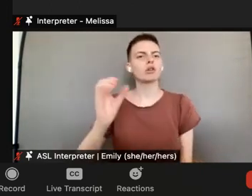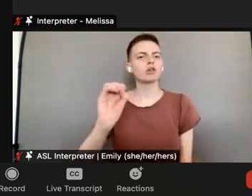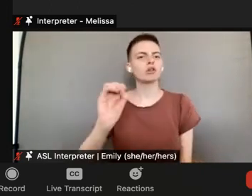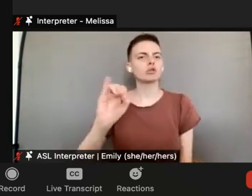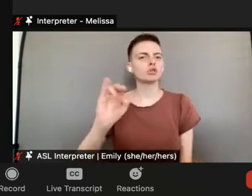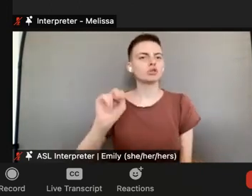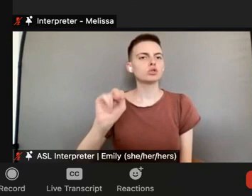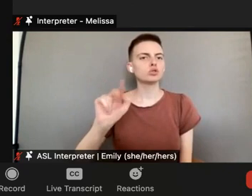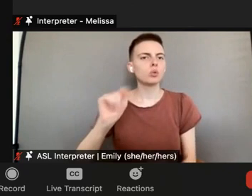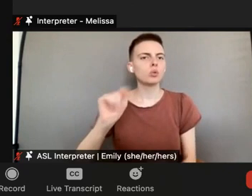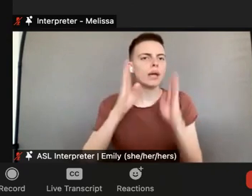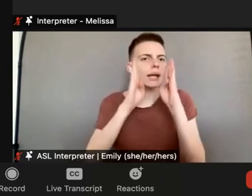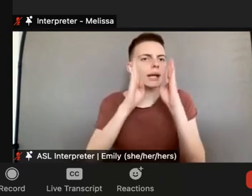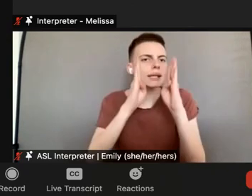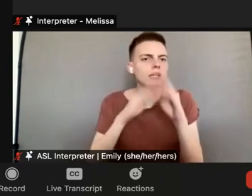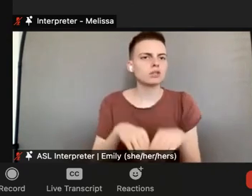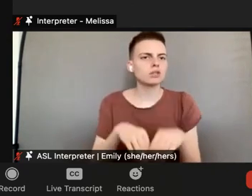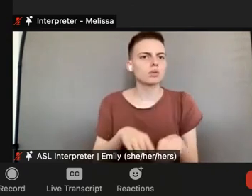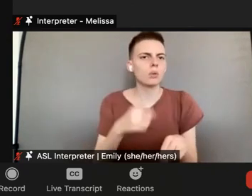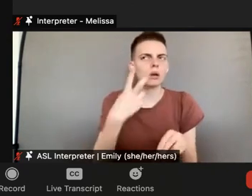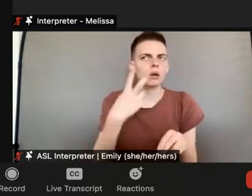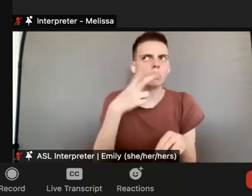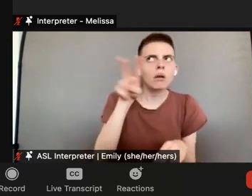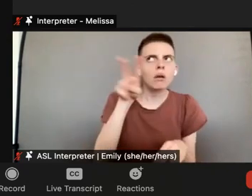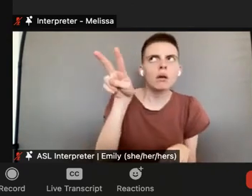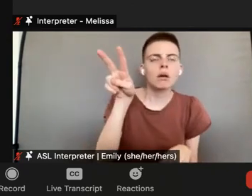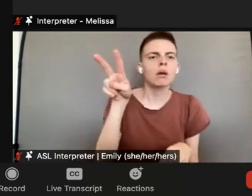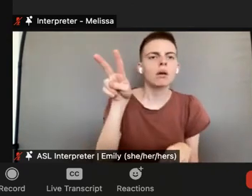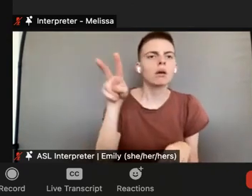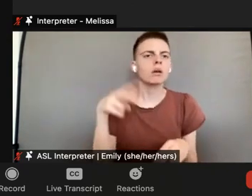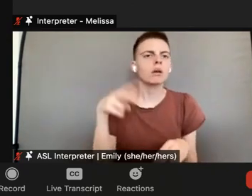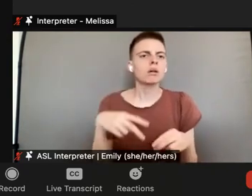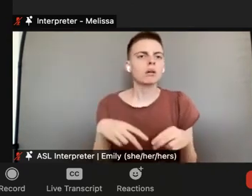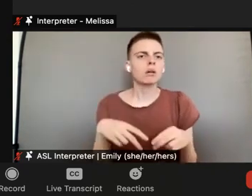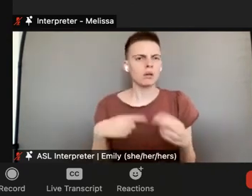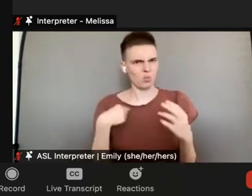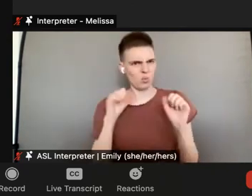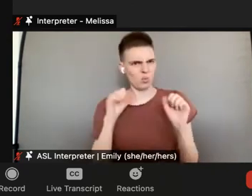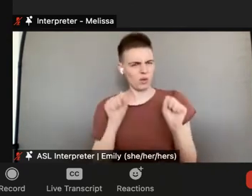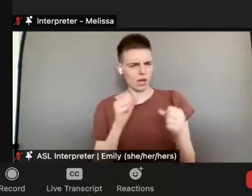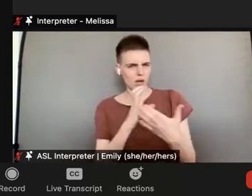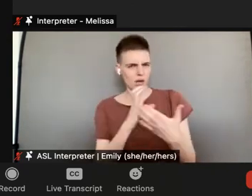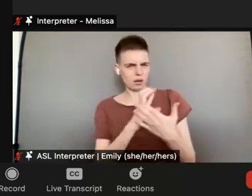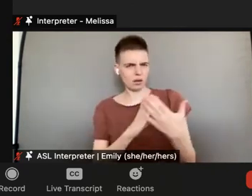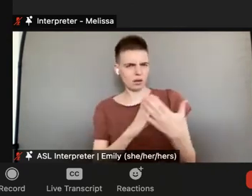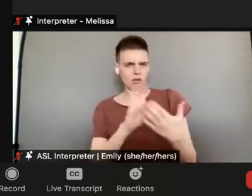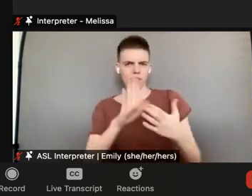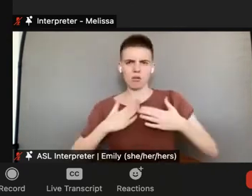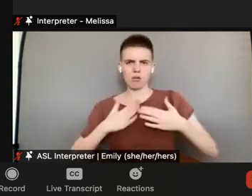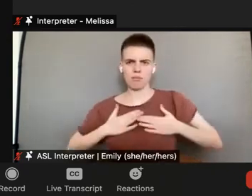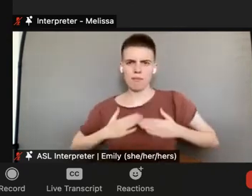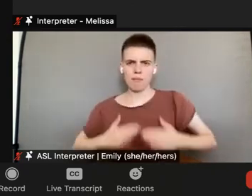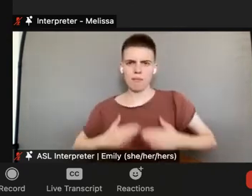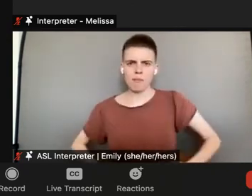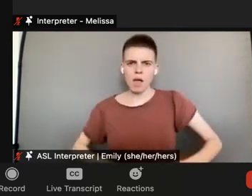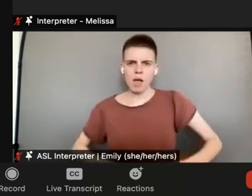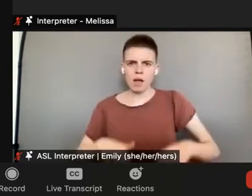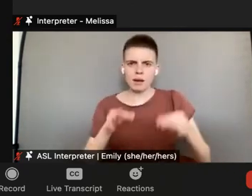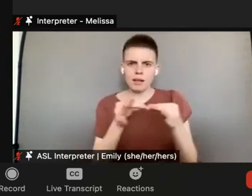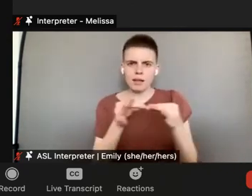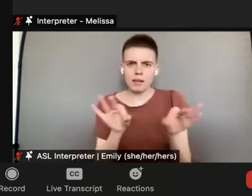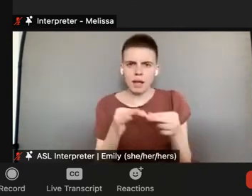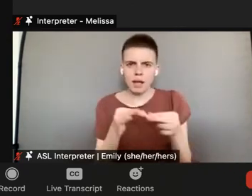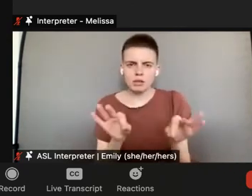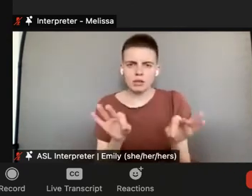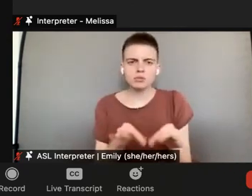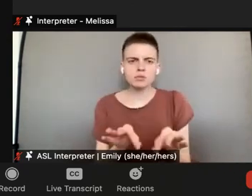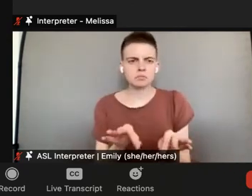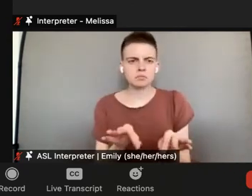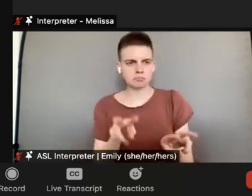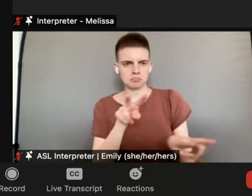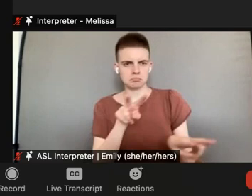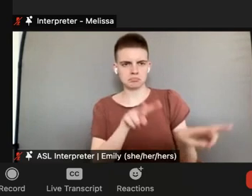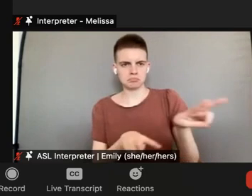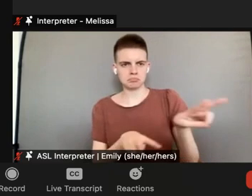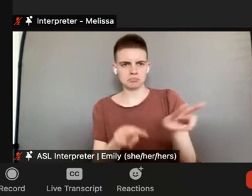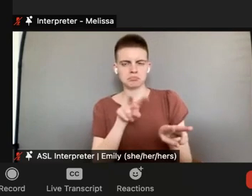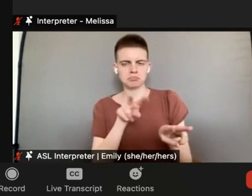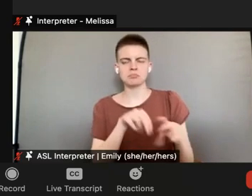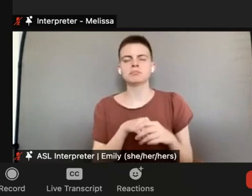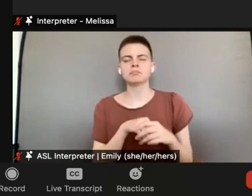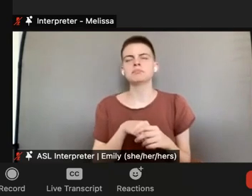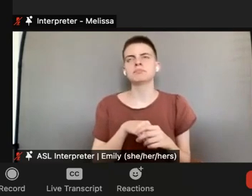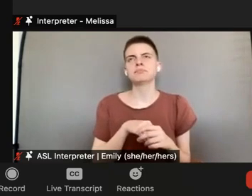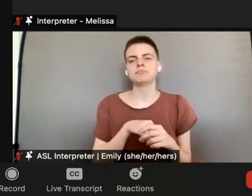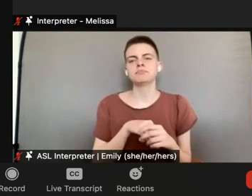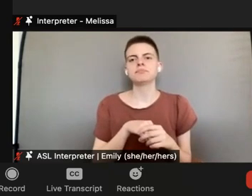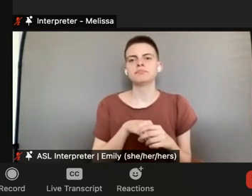at, and then we follow their lead. But we can also follow their body movements. So what's fascinating to me is to watch how, when I'm having